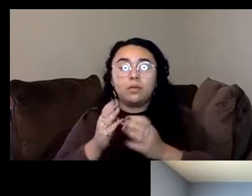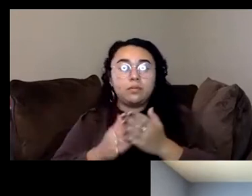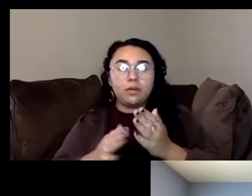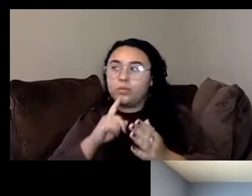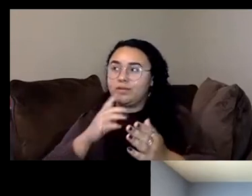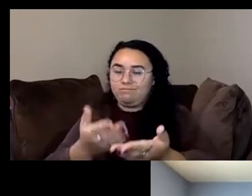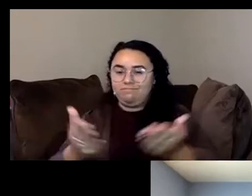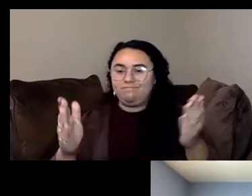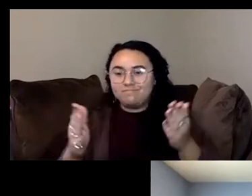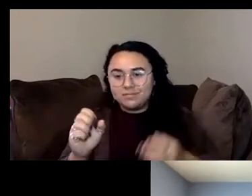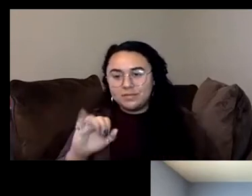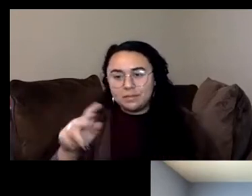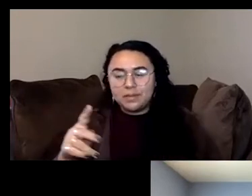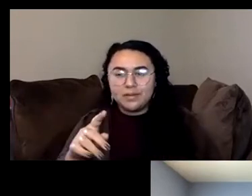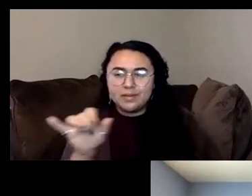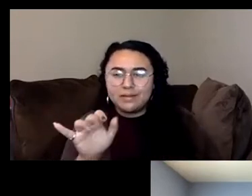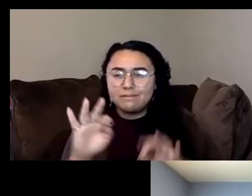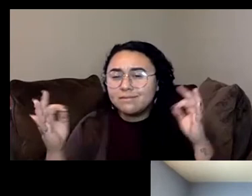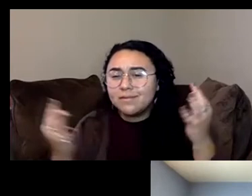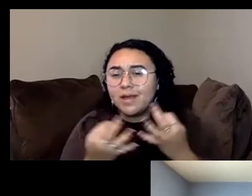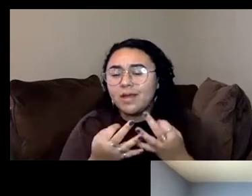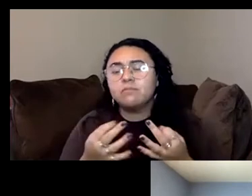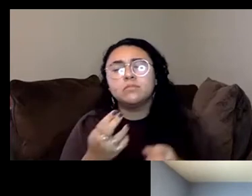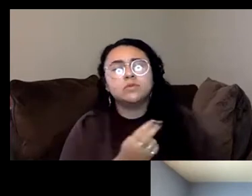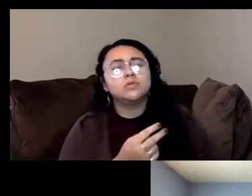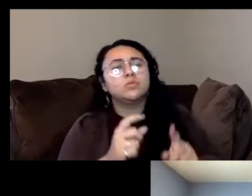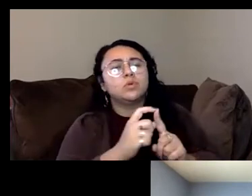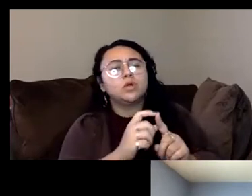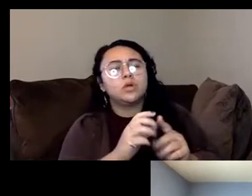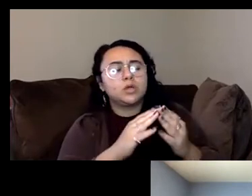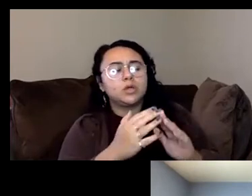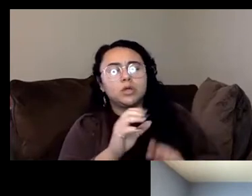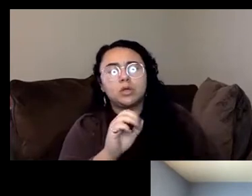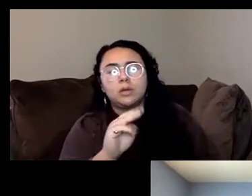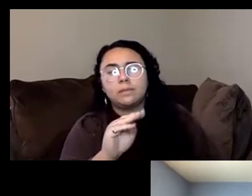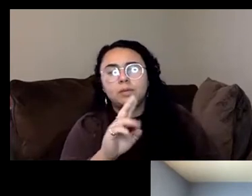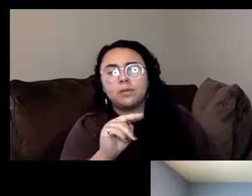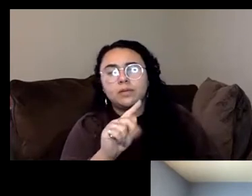is SJPLA. I mean, we've used the word community, but it really feels like a family, and